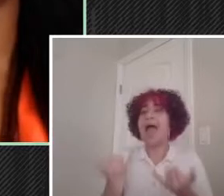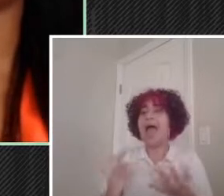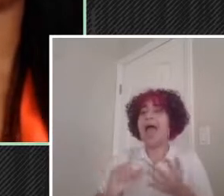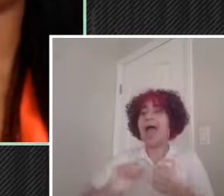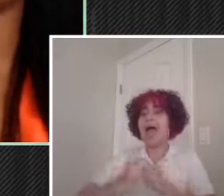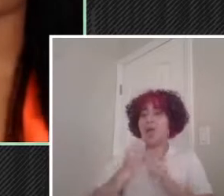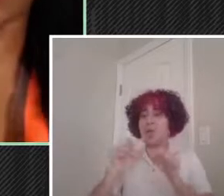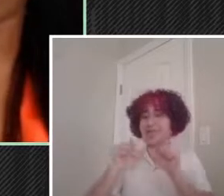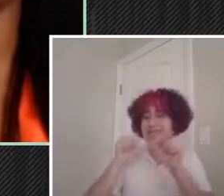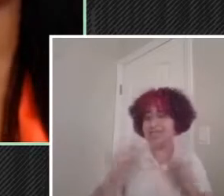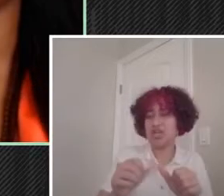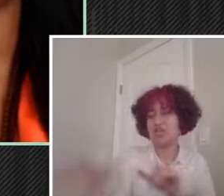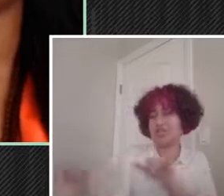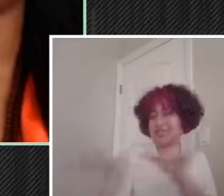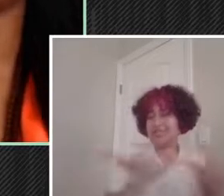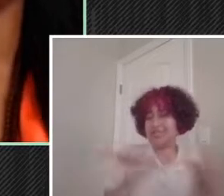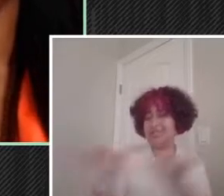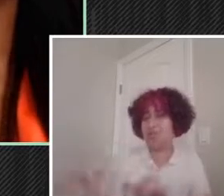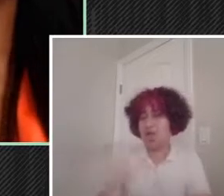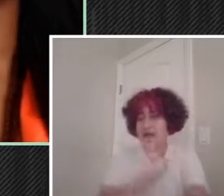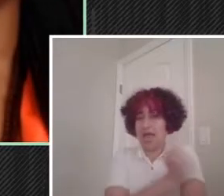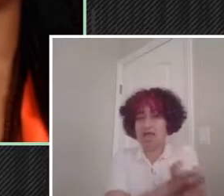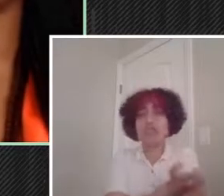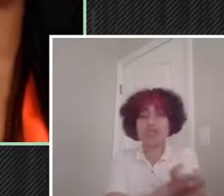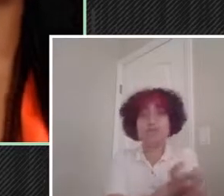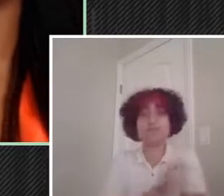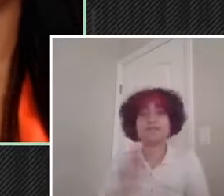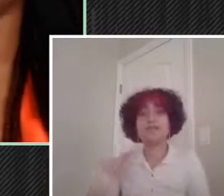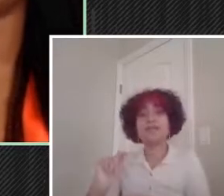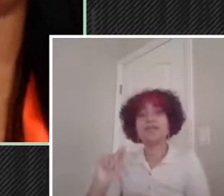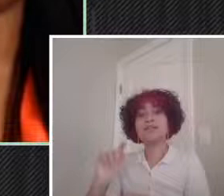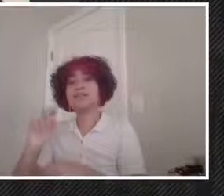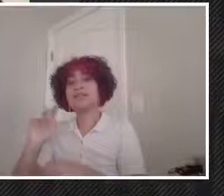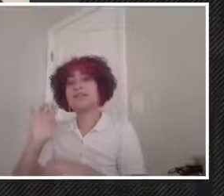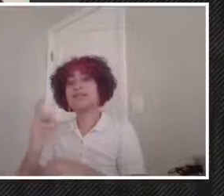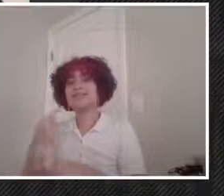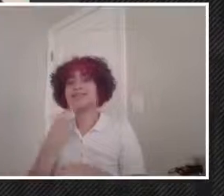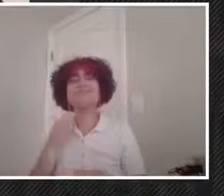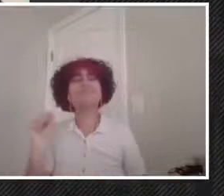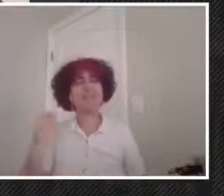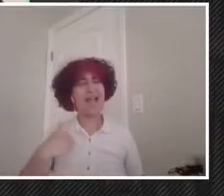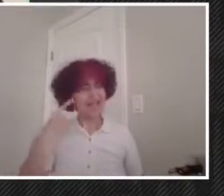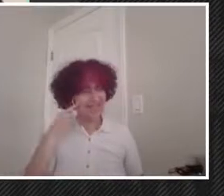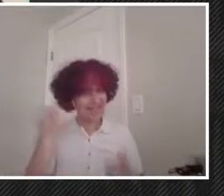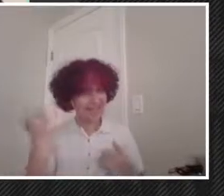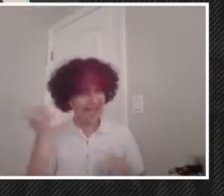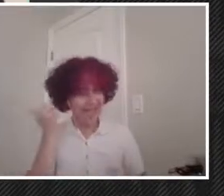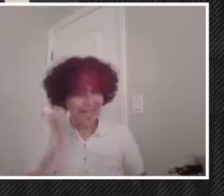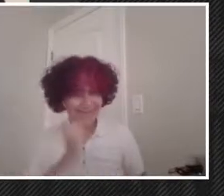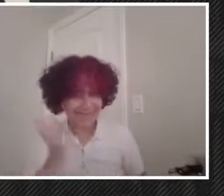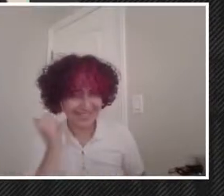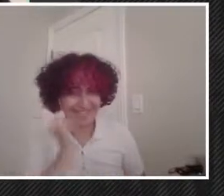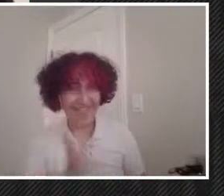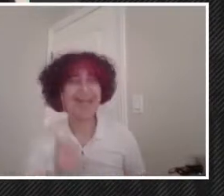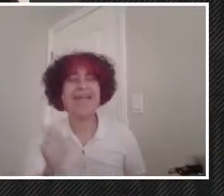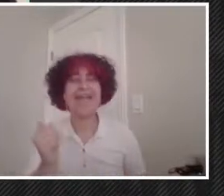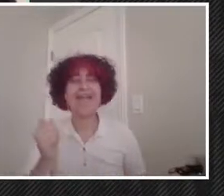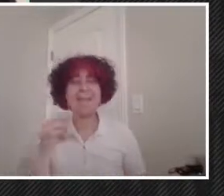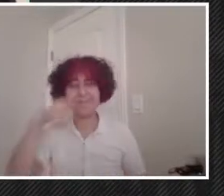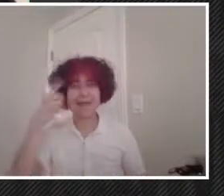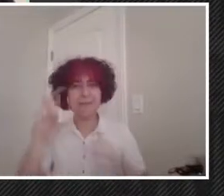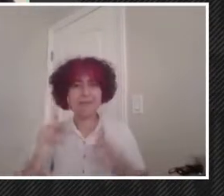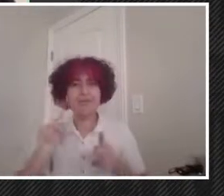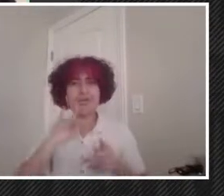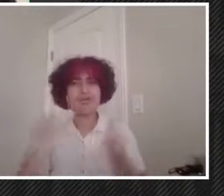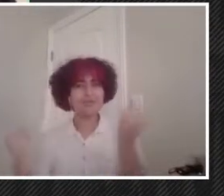as Black people, we are adding to the world as it should be, right? Like, I grew up in community with Black folks,